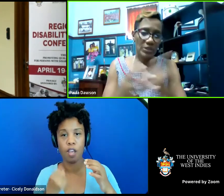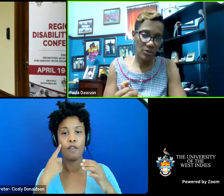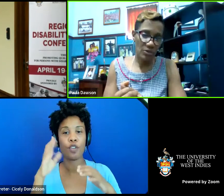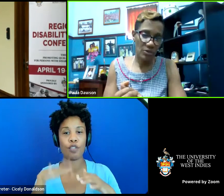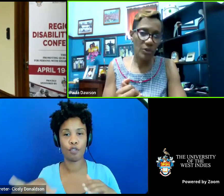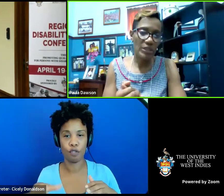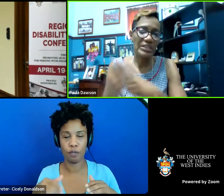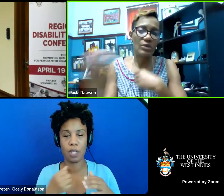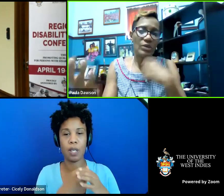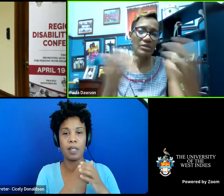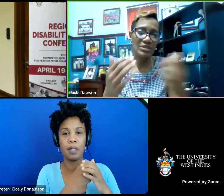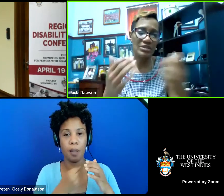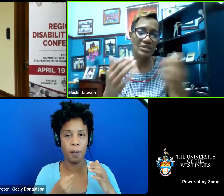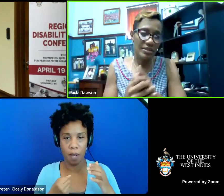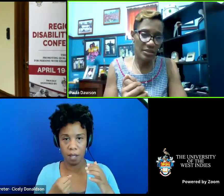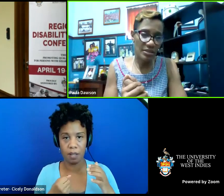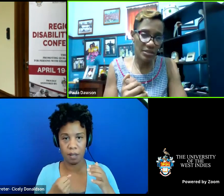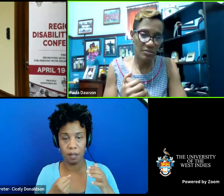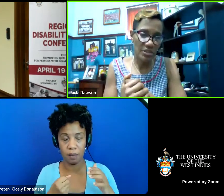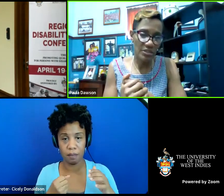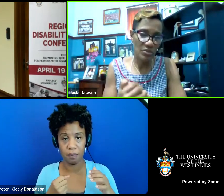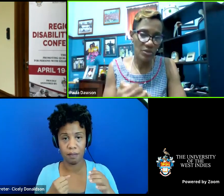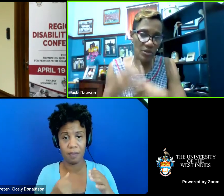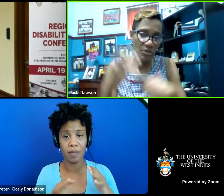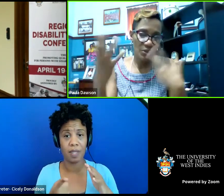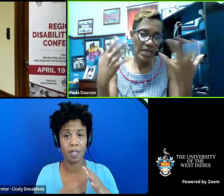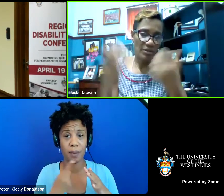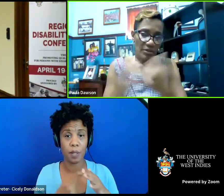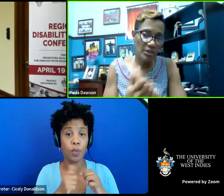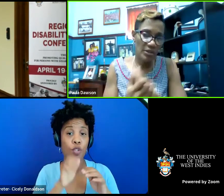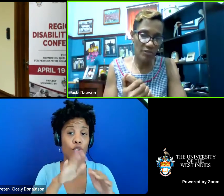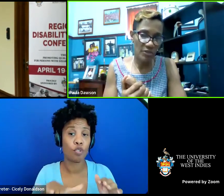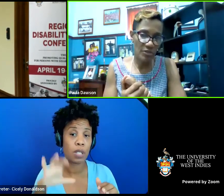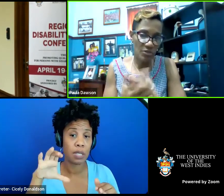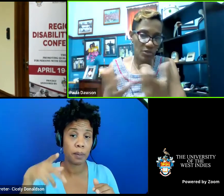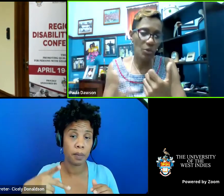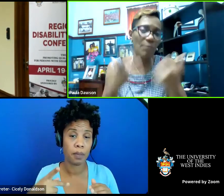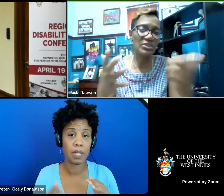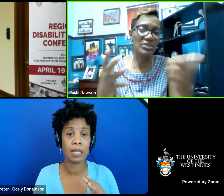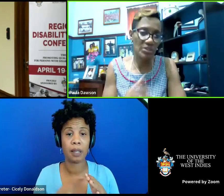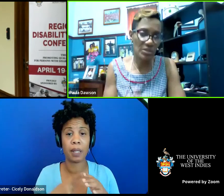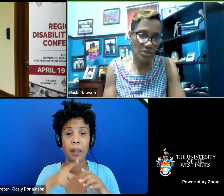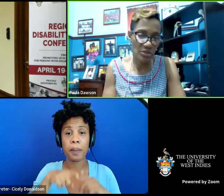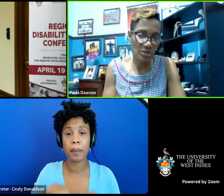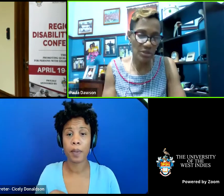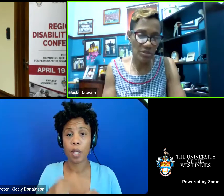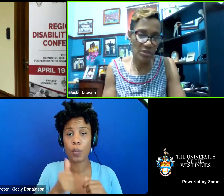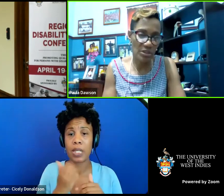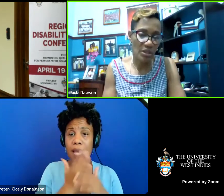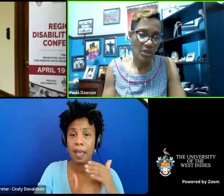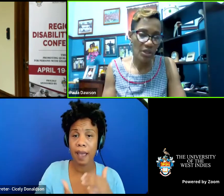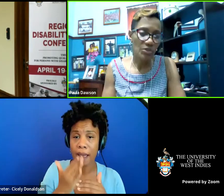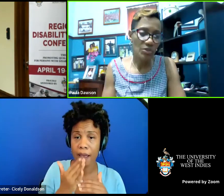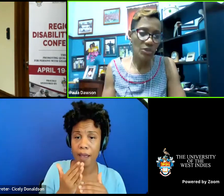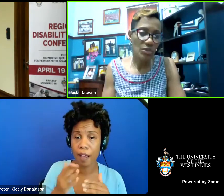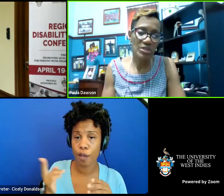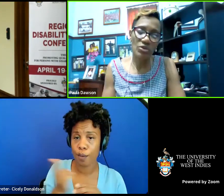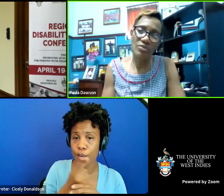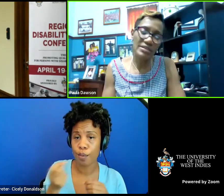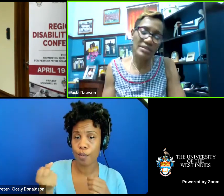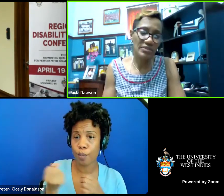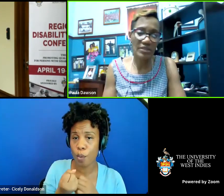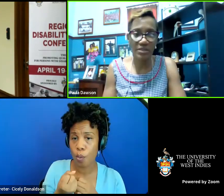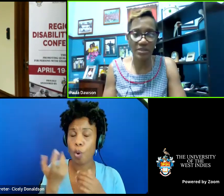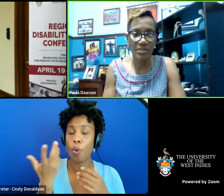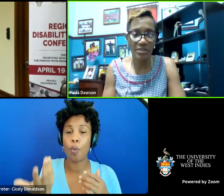with cerebral palsy, and look at the sidedness as it relates to which hand the caregiver uses or what position the children sit in. So it could be